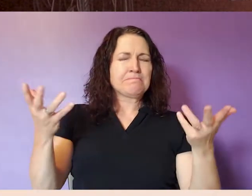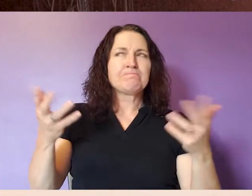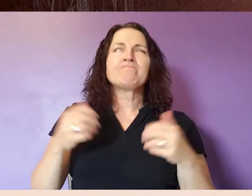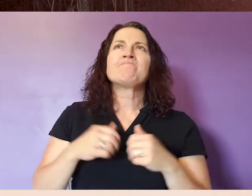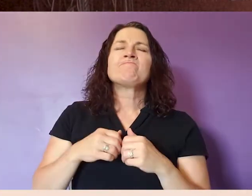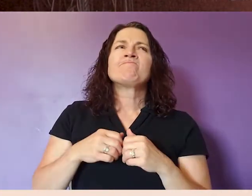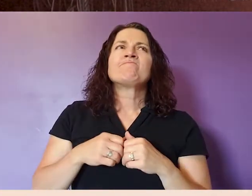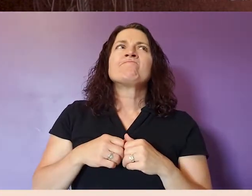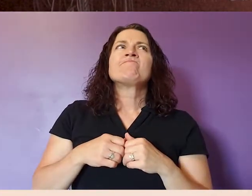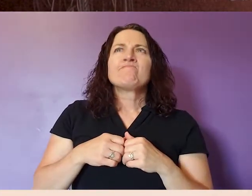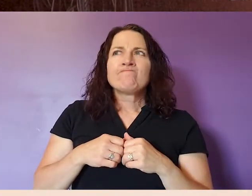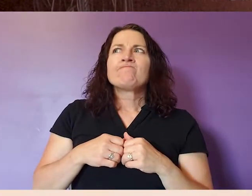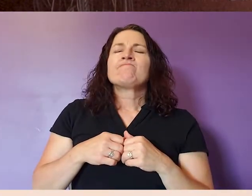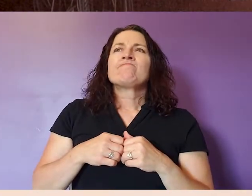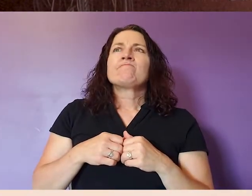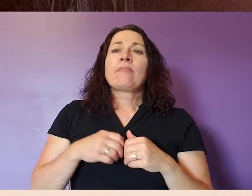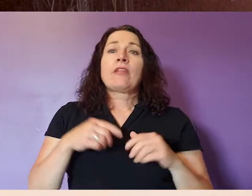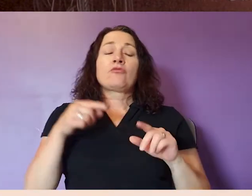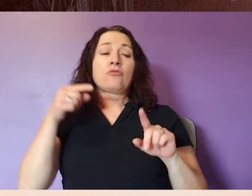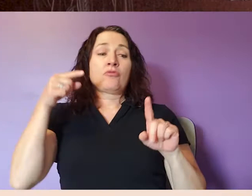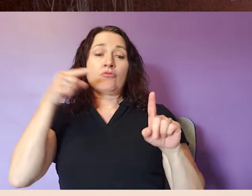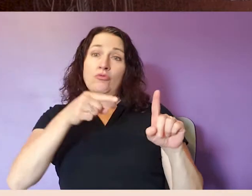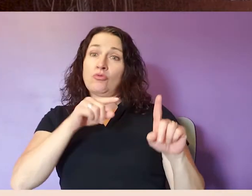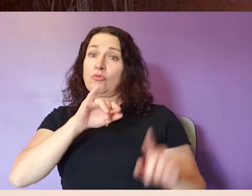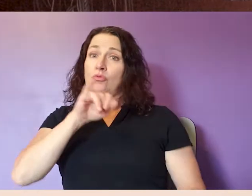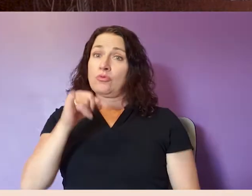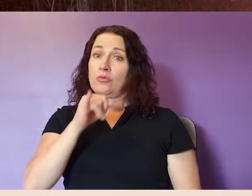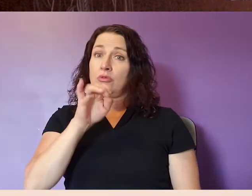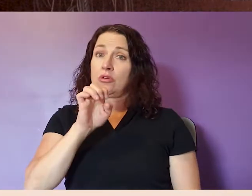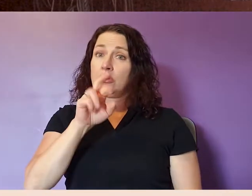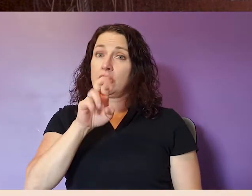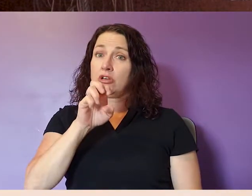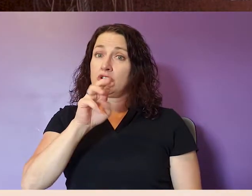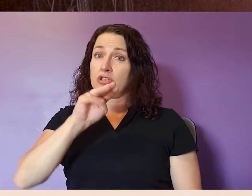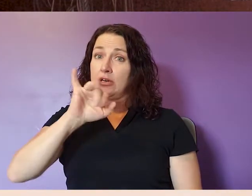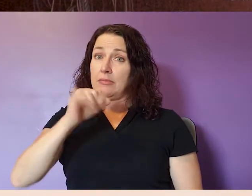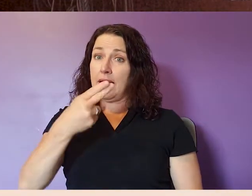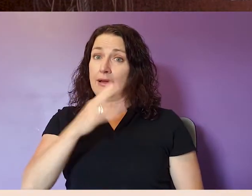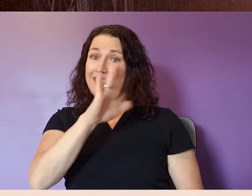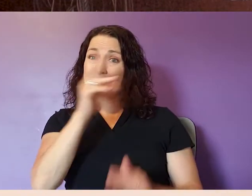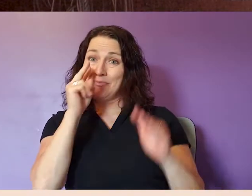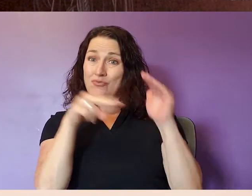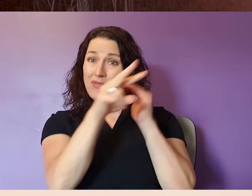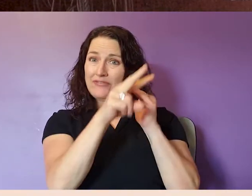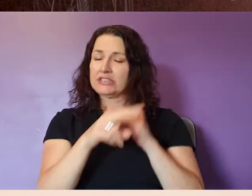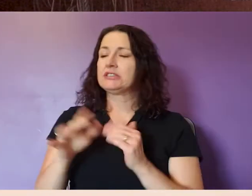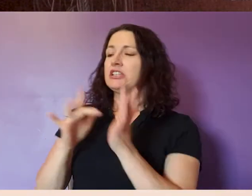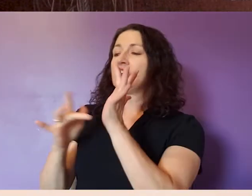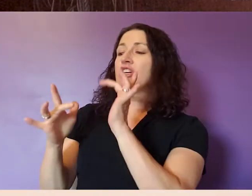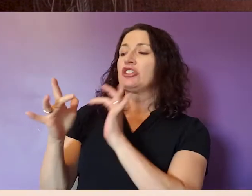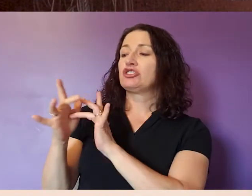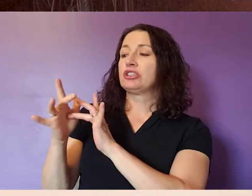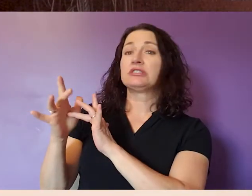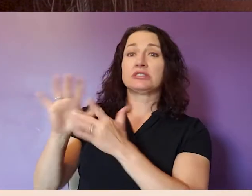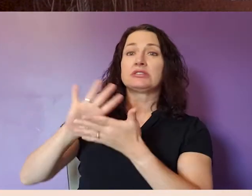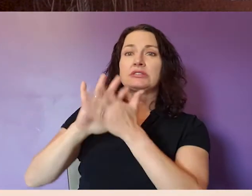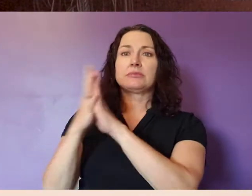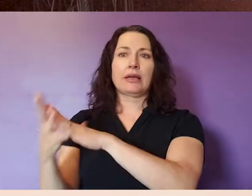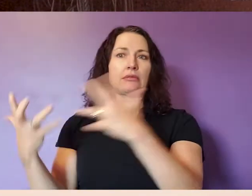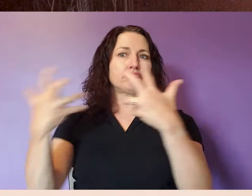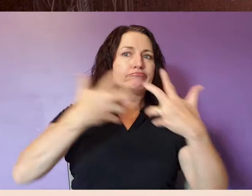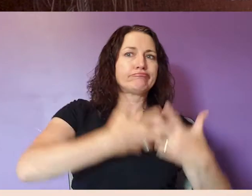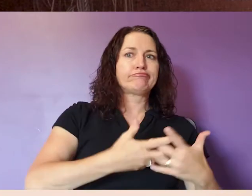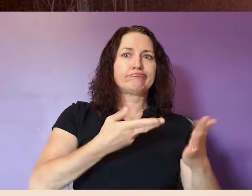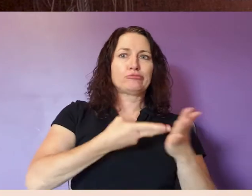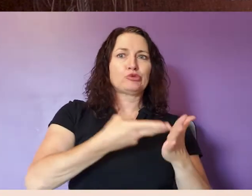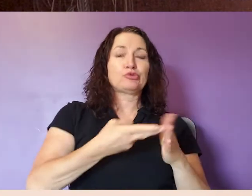is a fulfillment jesus fulfills the prophecy of jeremiah jeremiah is not real happy with the religious